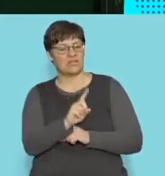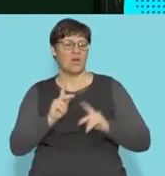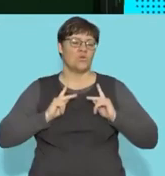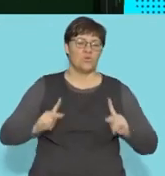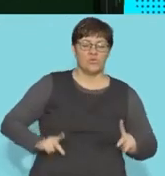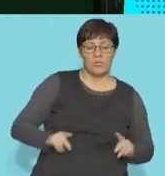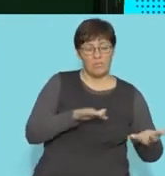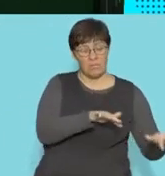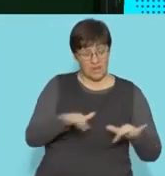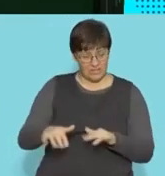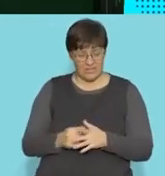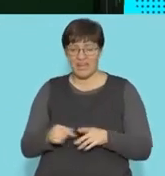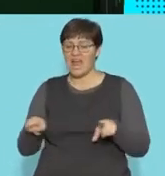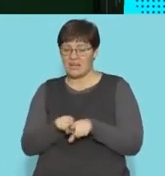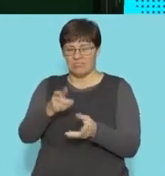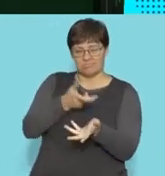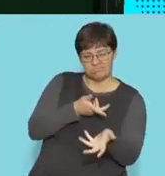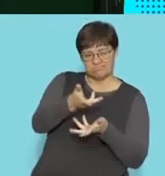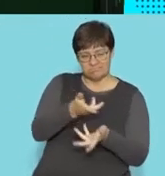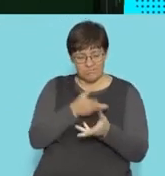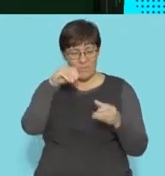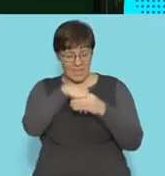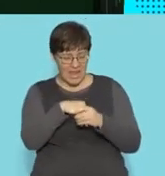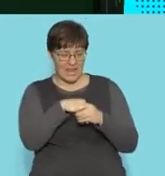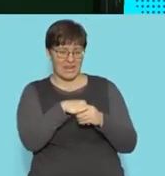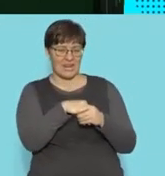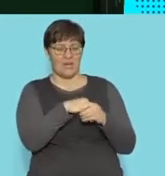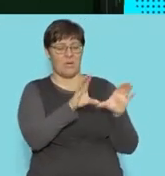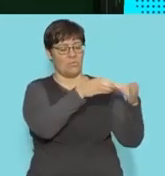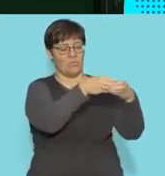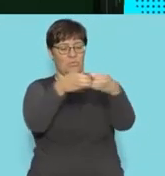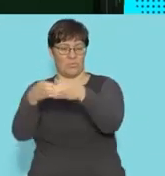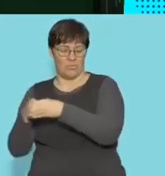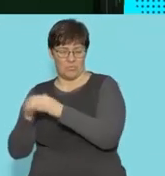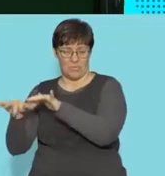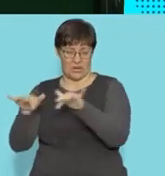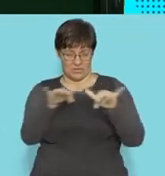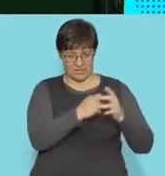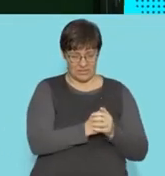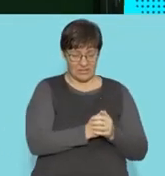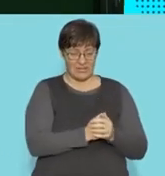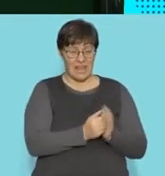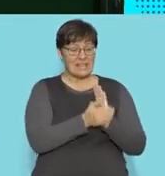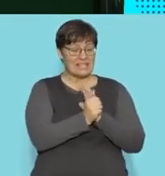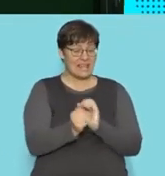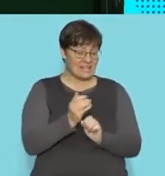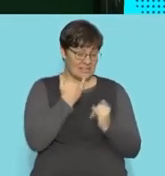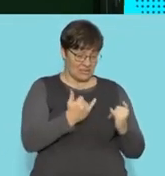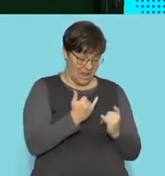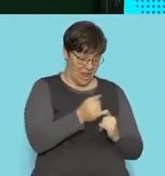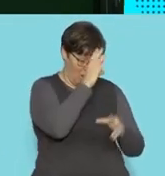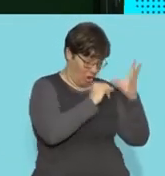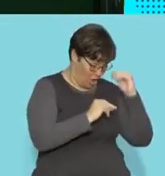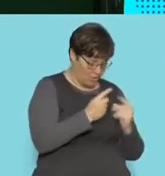human populations and interactions in populations, and hopefully you will use the skills that we've learned in this